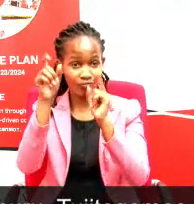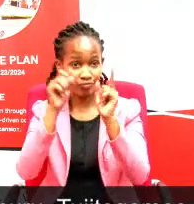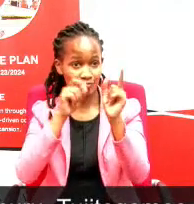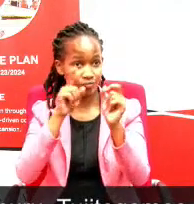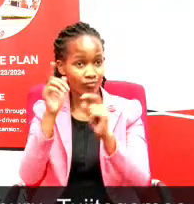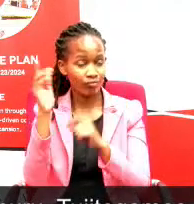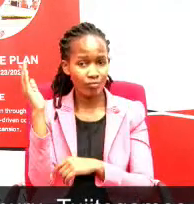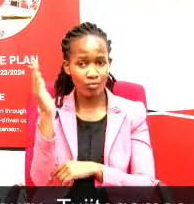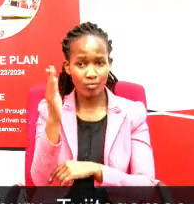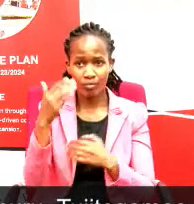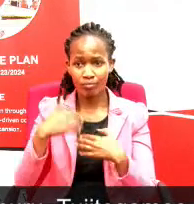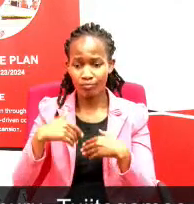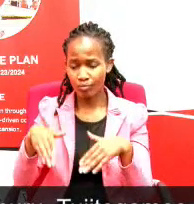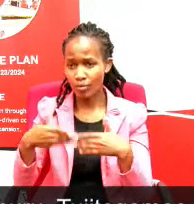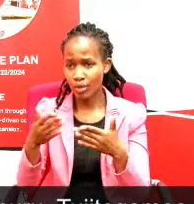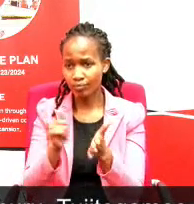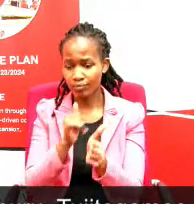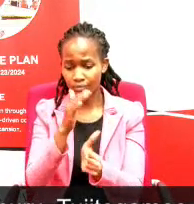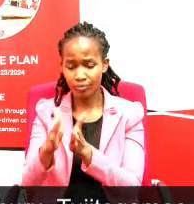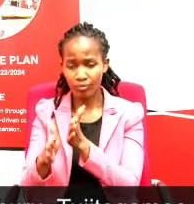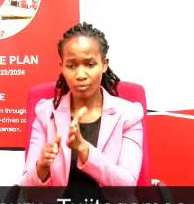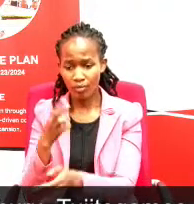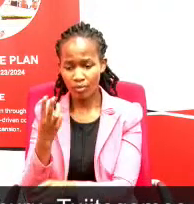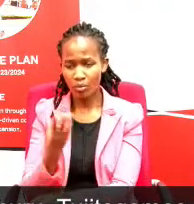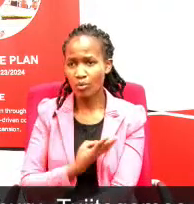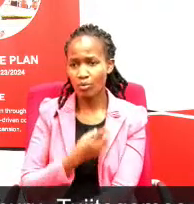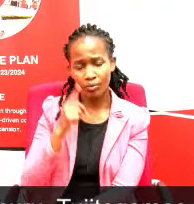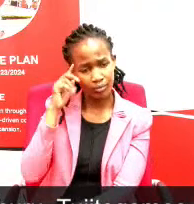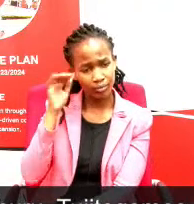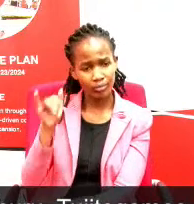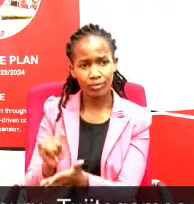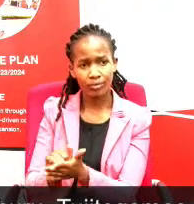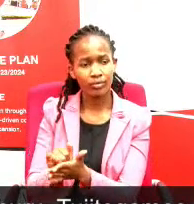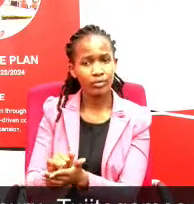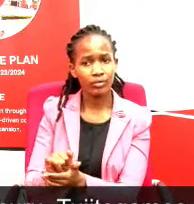To facilitate delivery of this plan, we estimate that Kenya